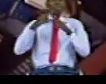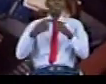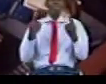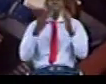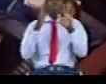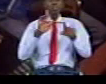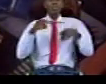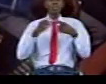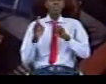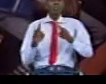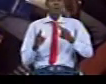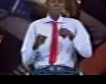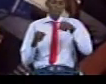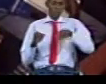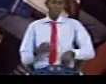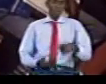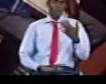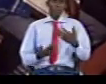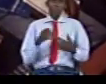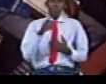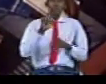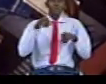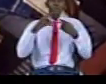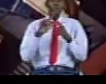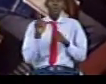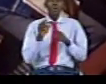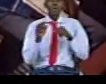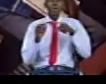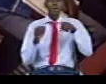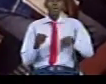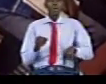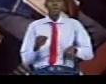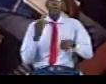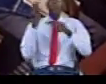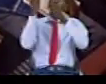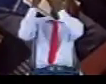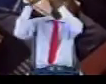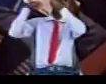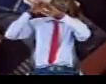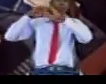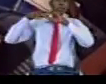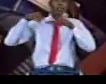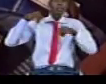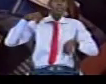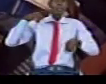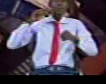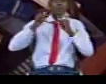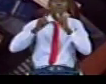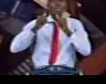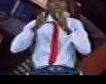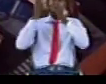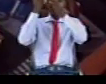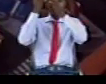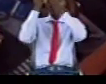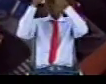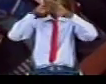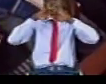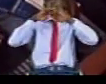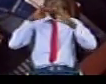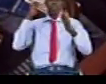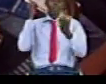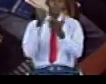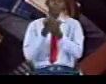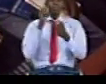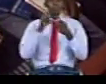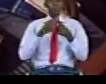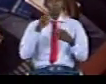Where are you going? Amen. I say, where are you going? I say amen to that